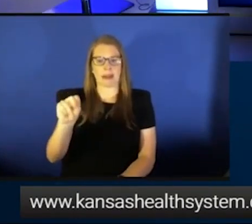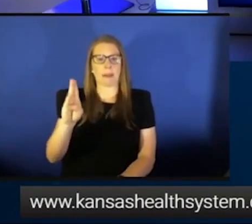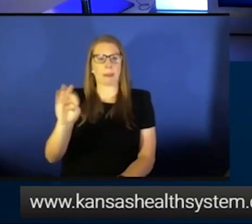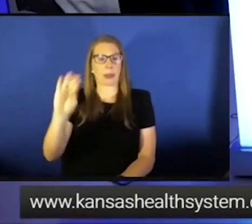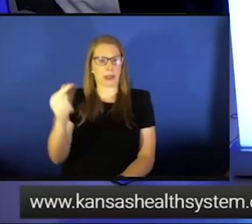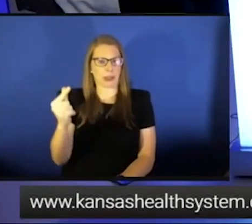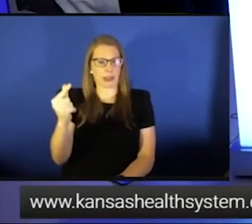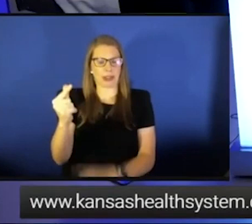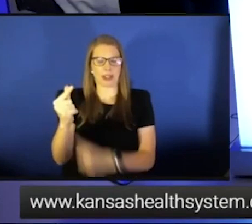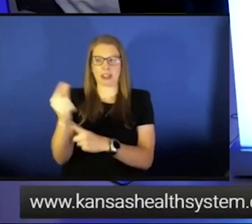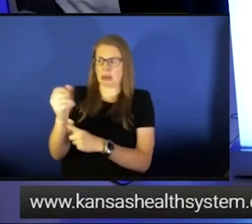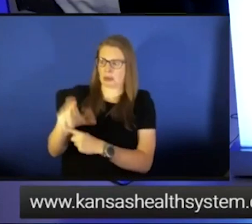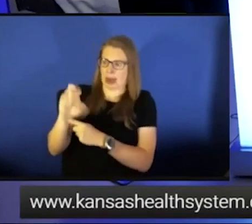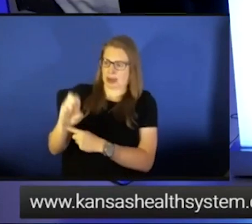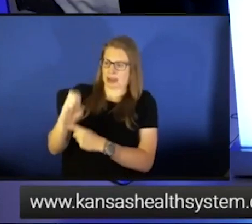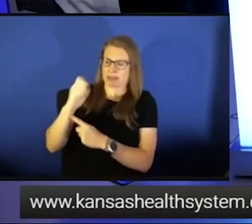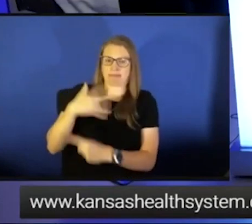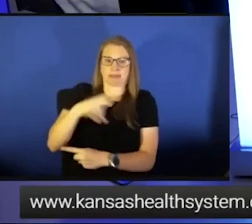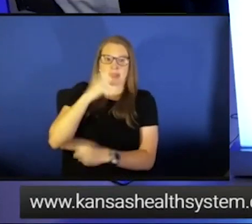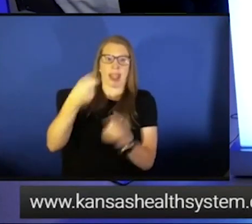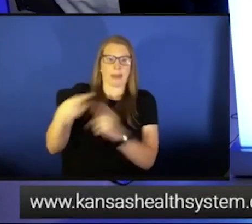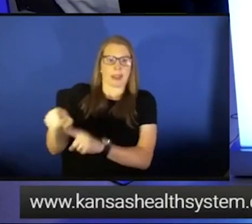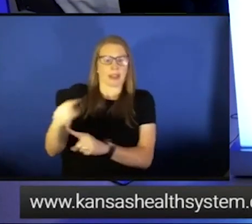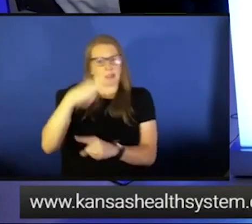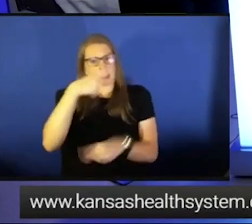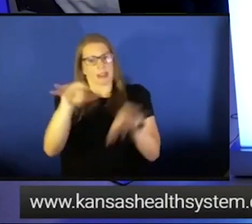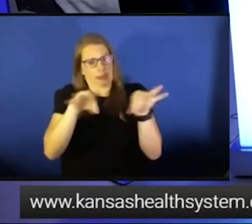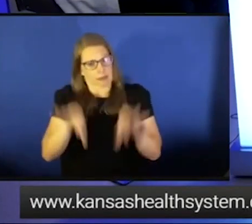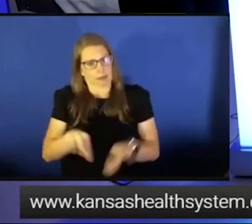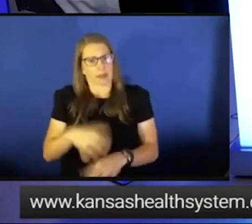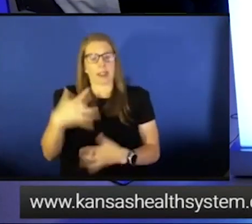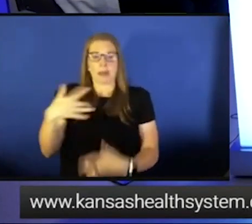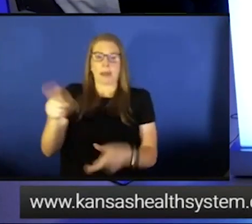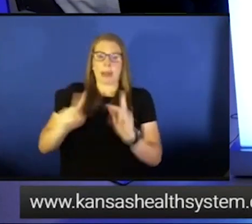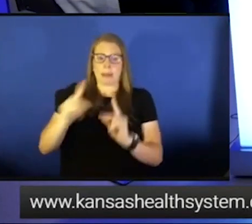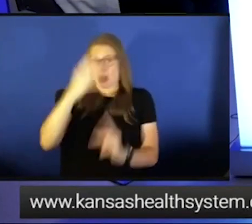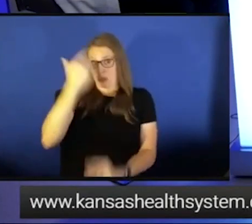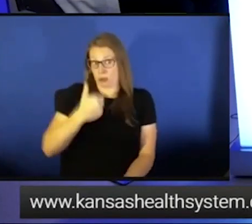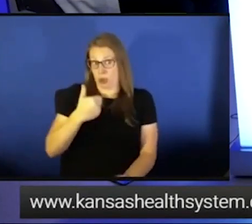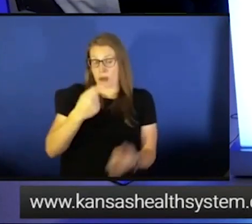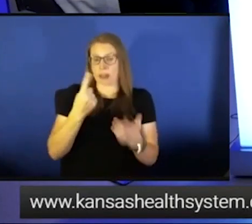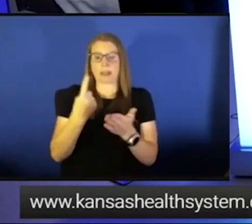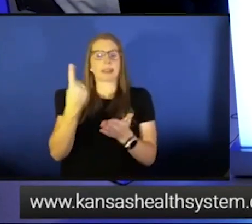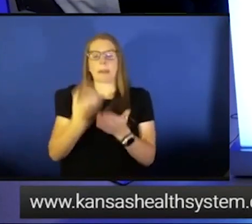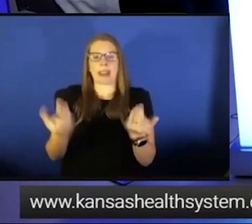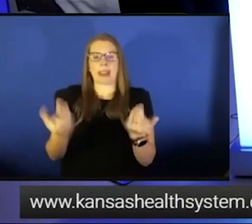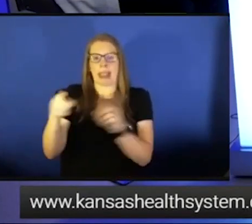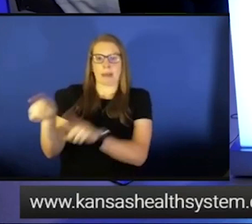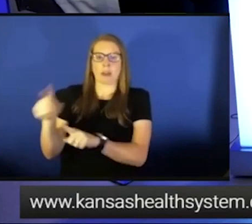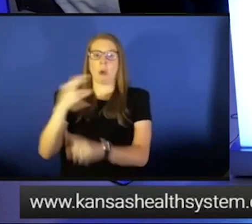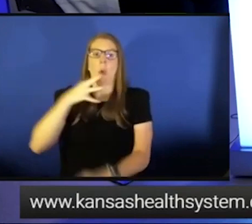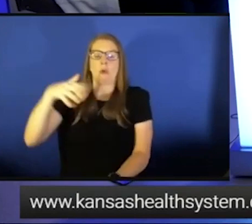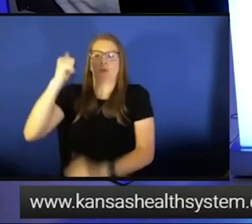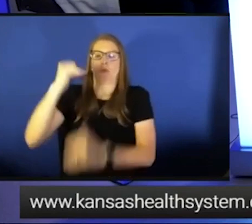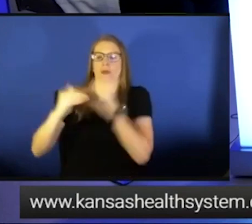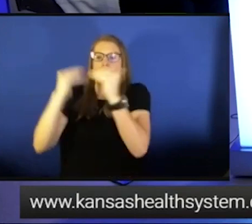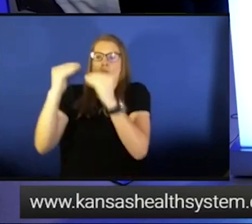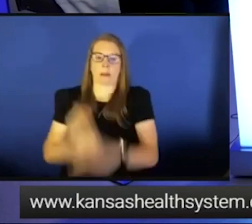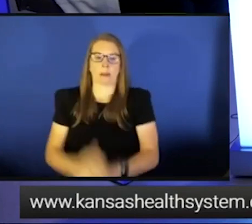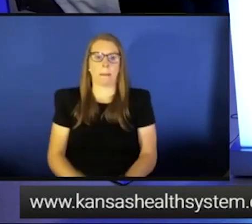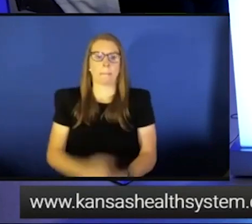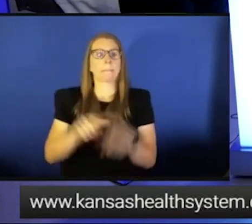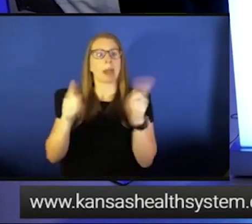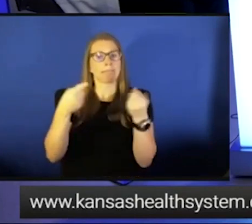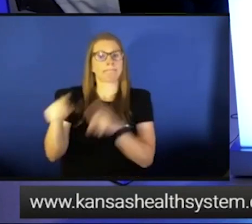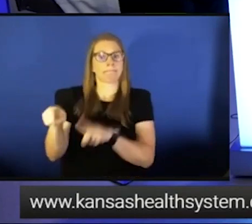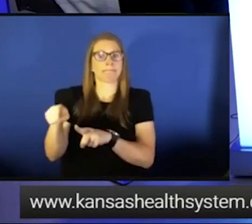How rare is it? Explain that to us. Well, typically people think of stroke as something that happens in just older adults, but it does happen in younger